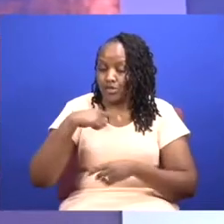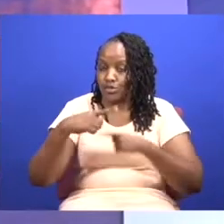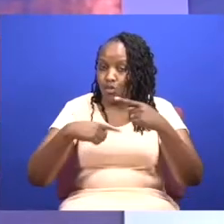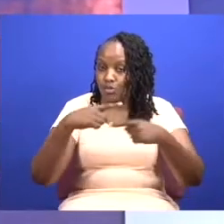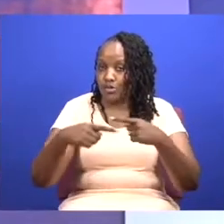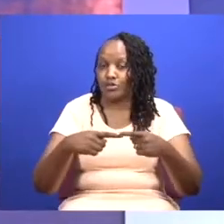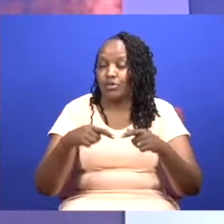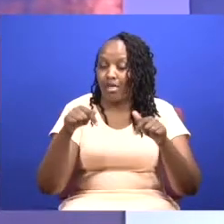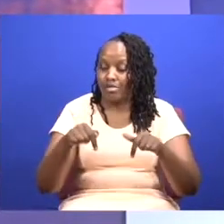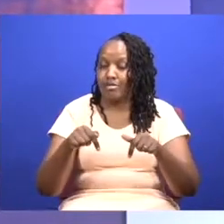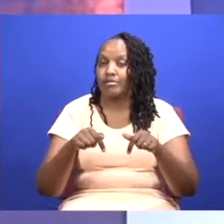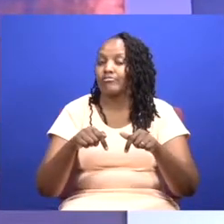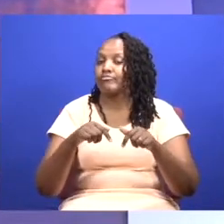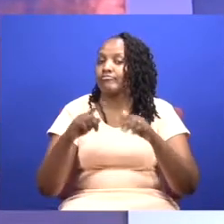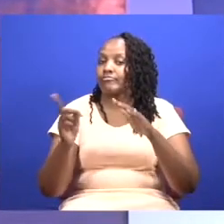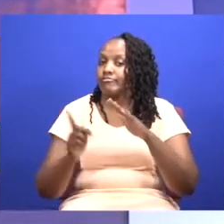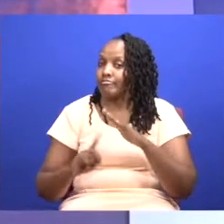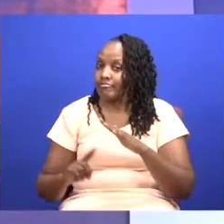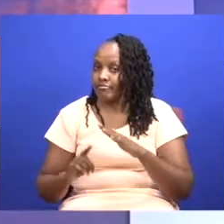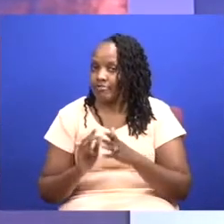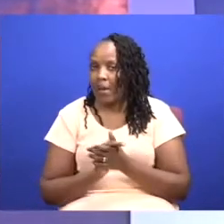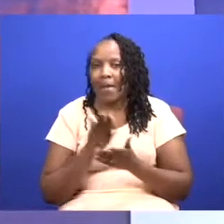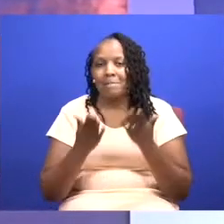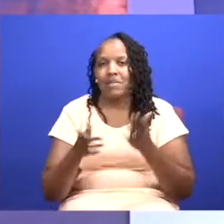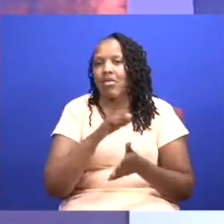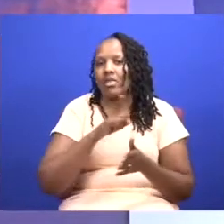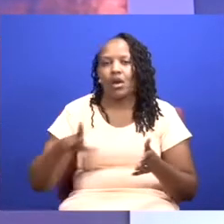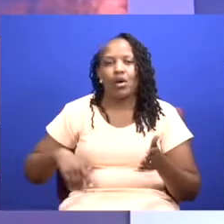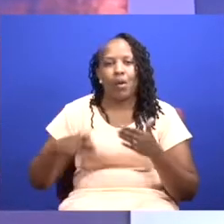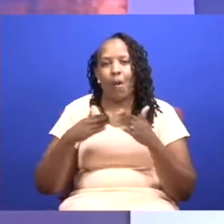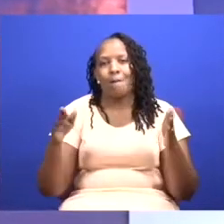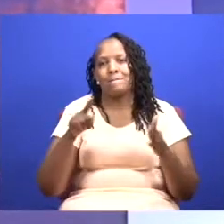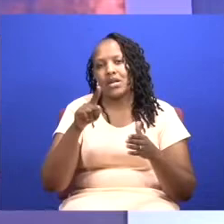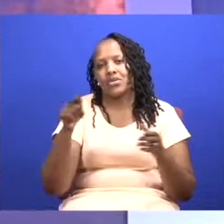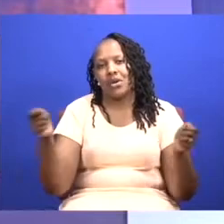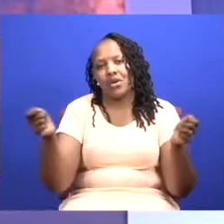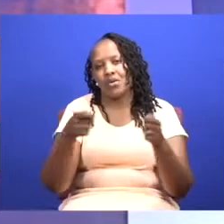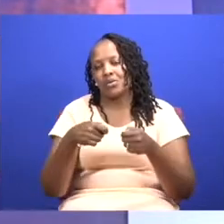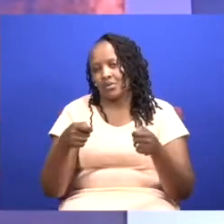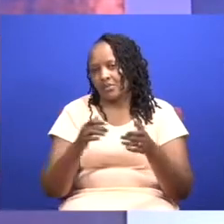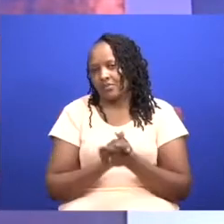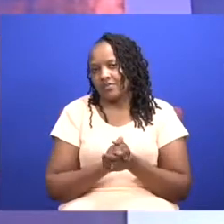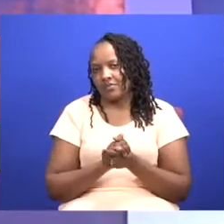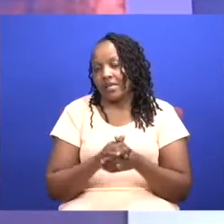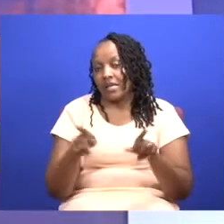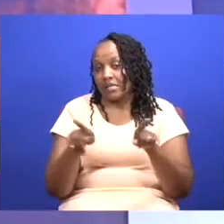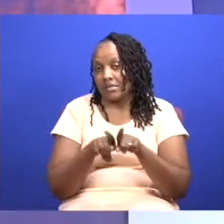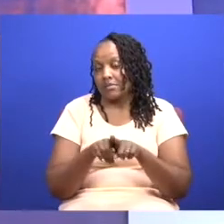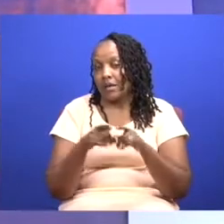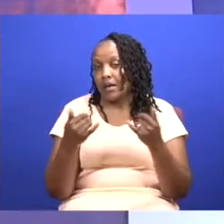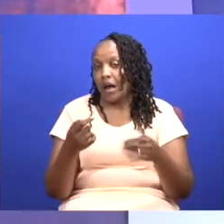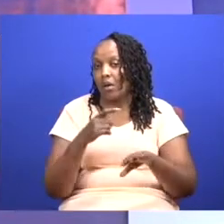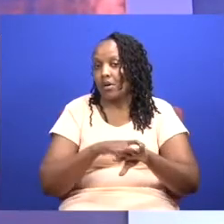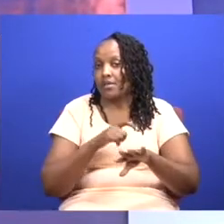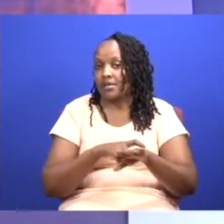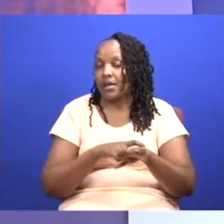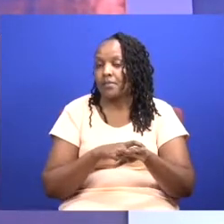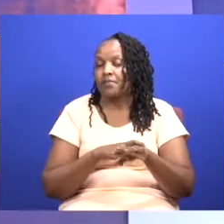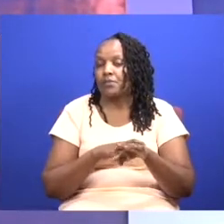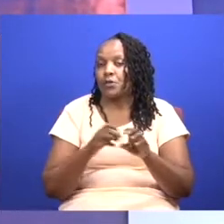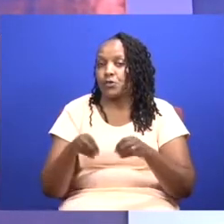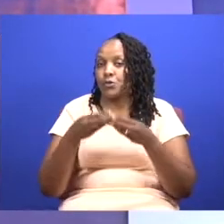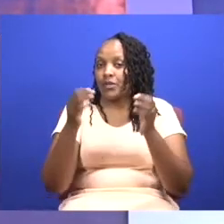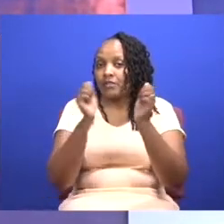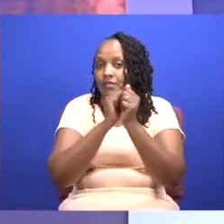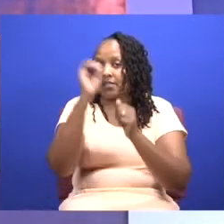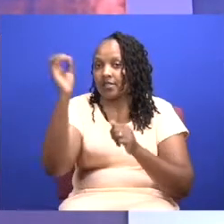ministry. May the Lord bless you. May the Lord open doors for you. It's that time that we get to just worship the Lord again with our givings, our tithes